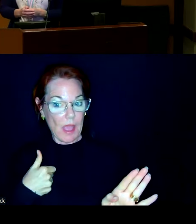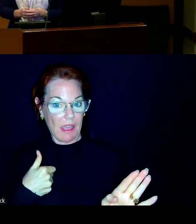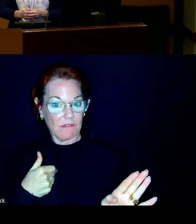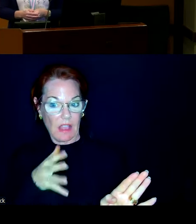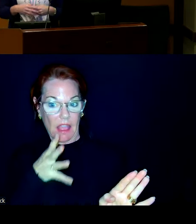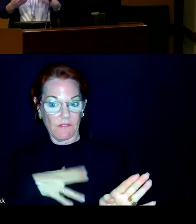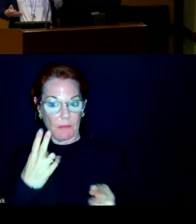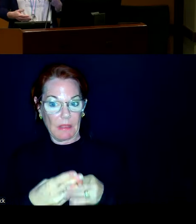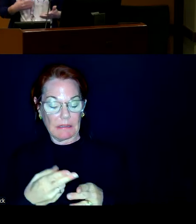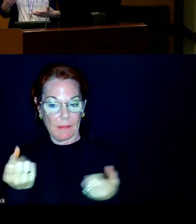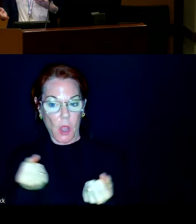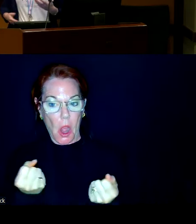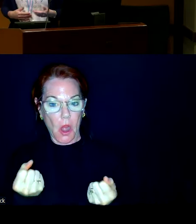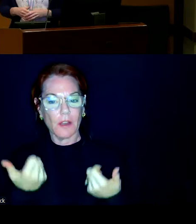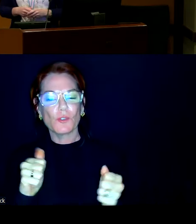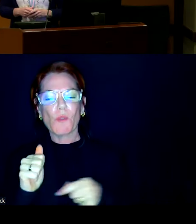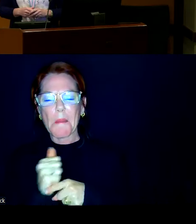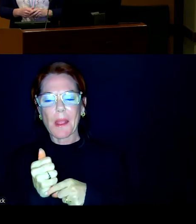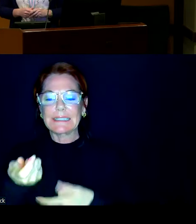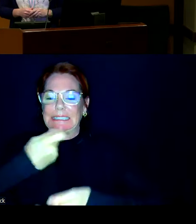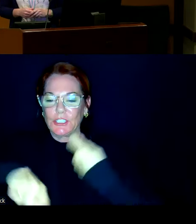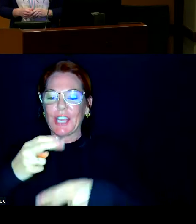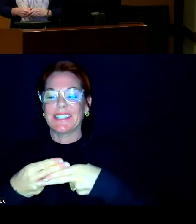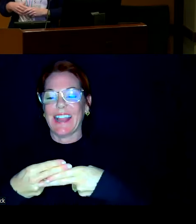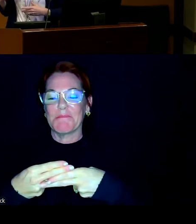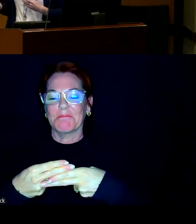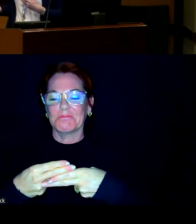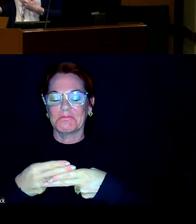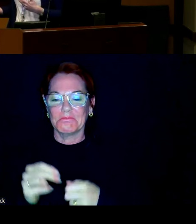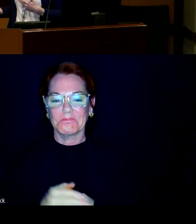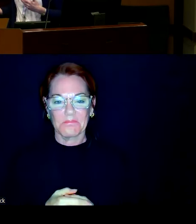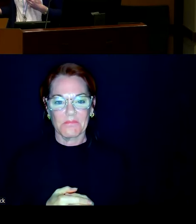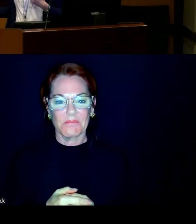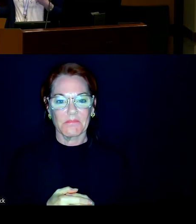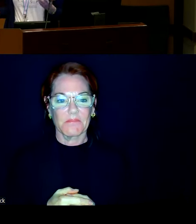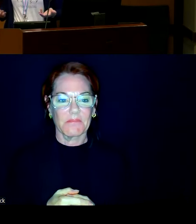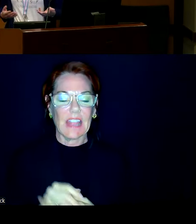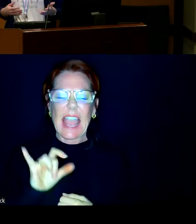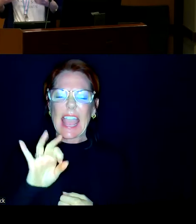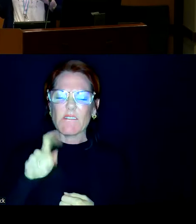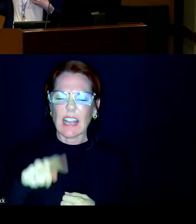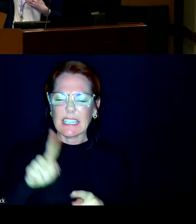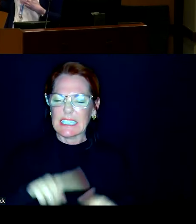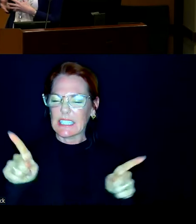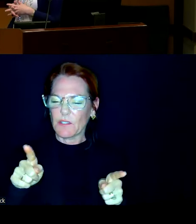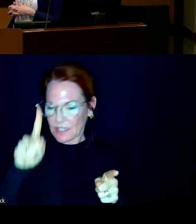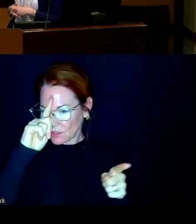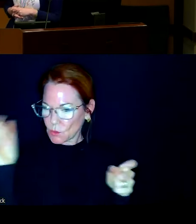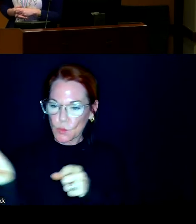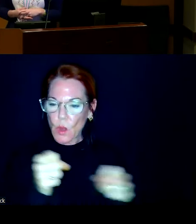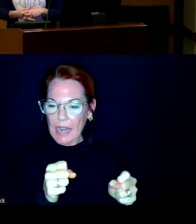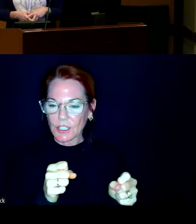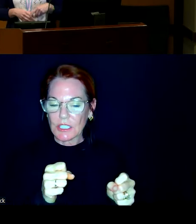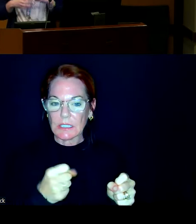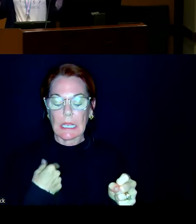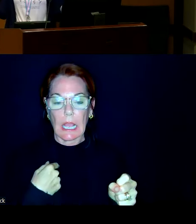up. It's just different ways to get used to it. And then finding different strategies. So when I'm in a meeting with new folks, I also like to